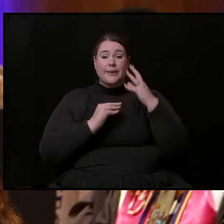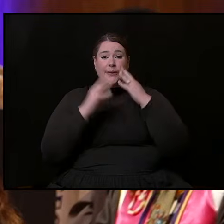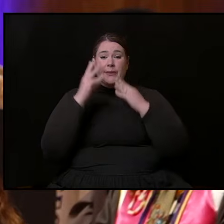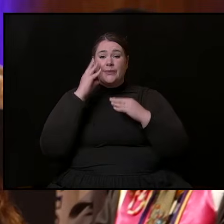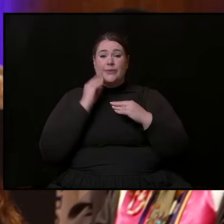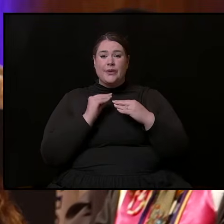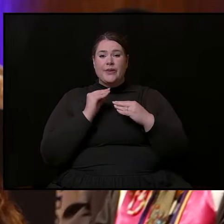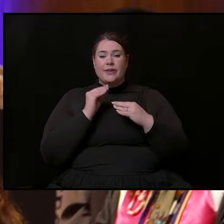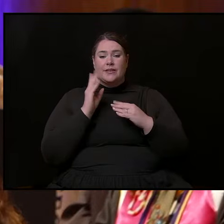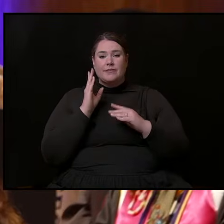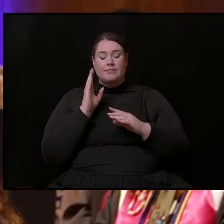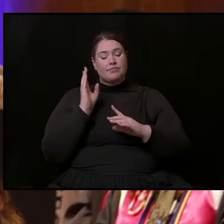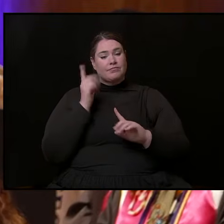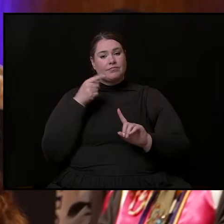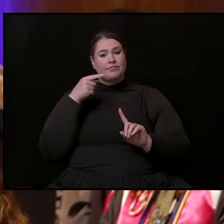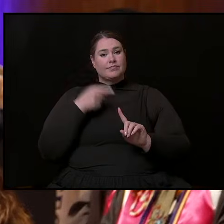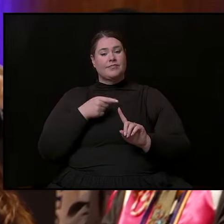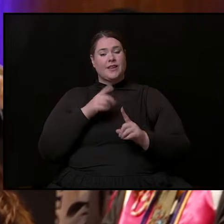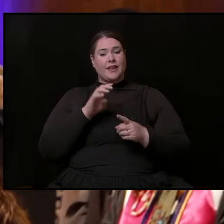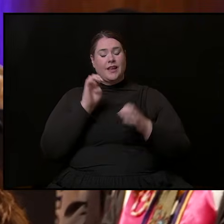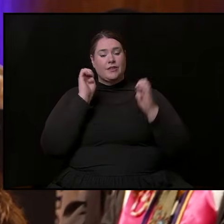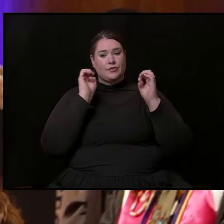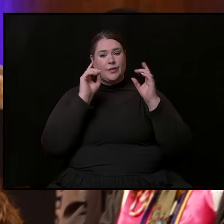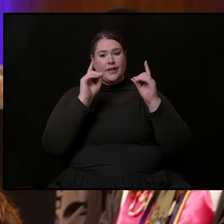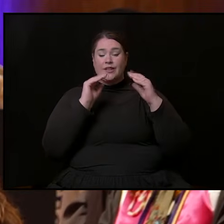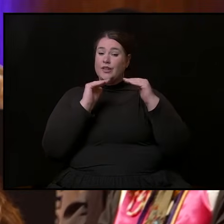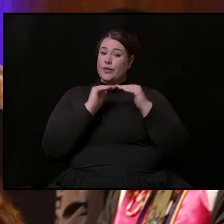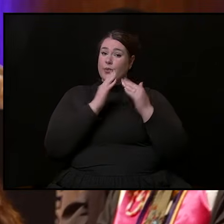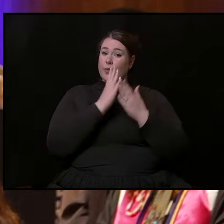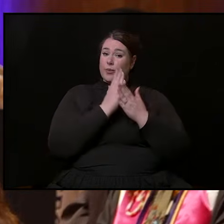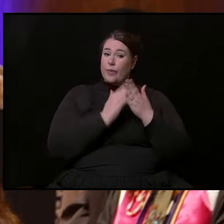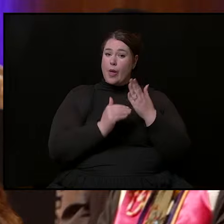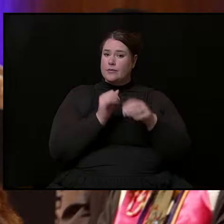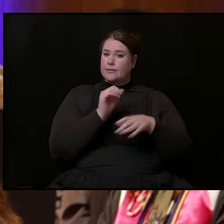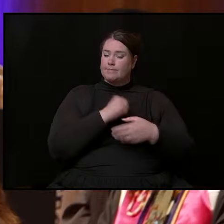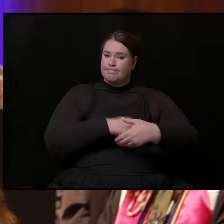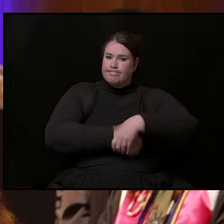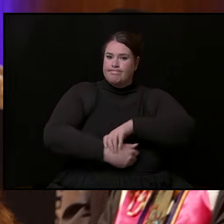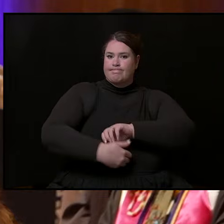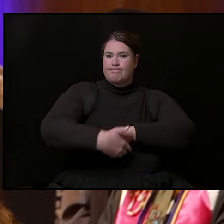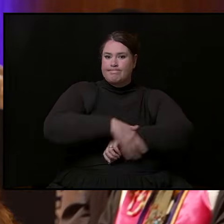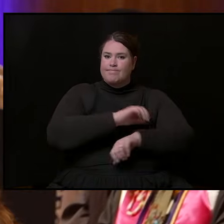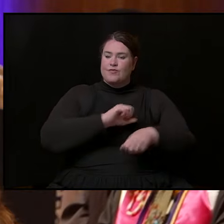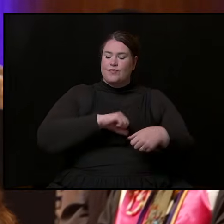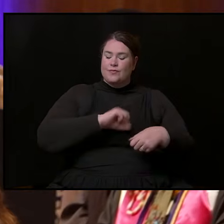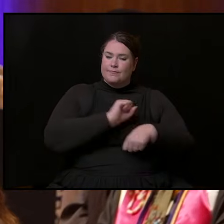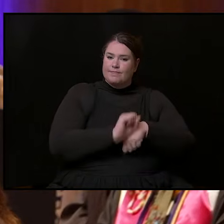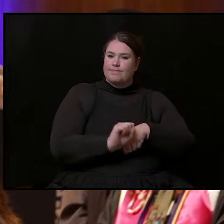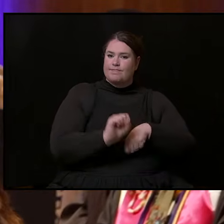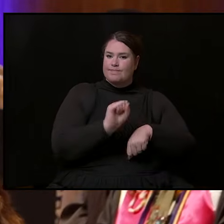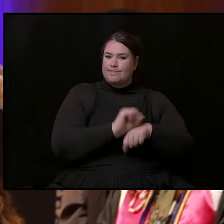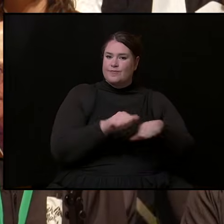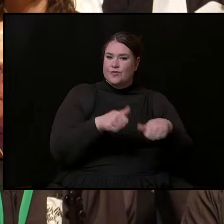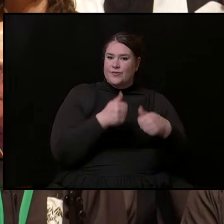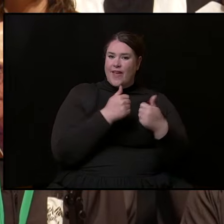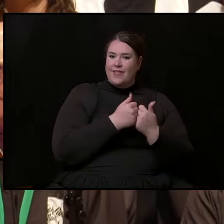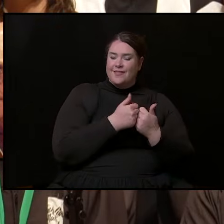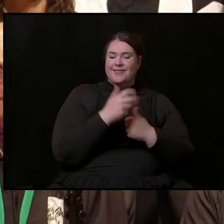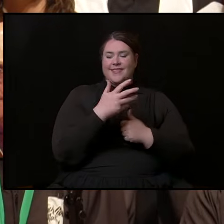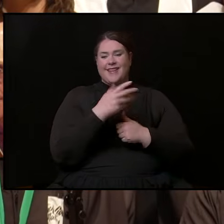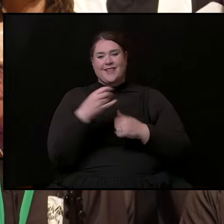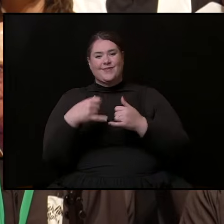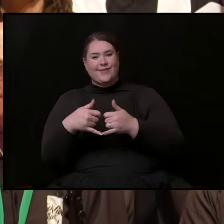certain education that was in equal parts rigorous and rewarding. I'd like all of